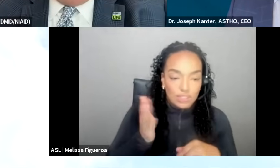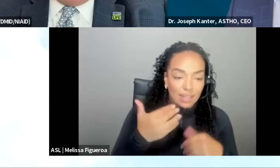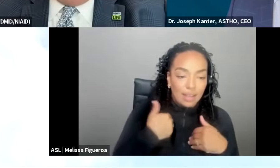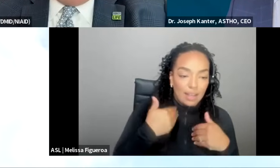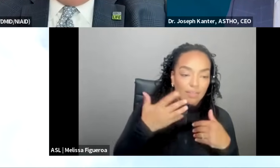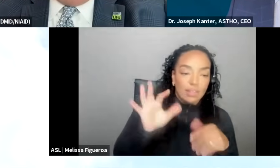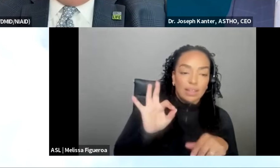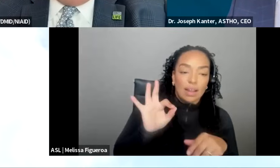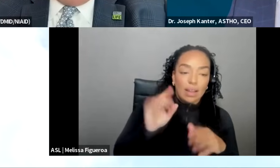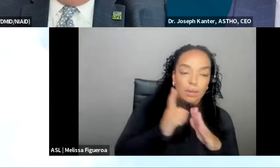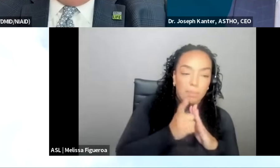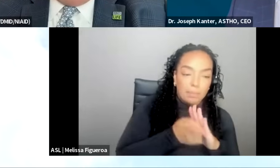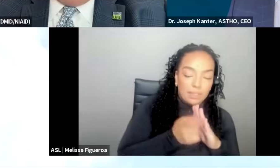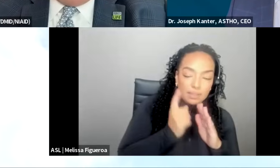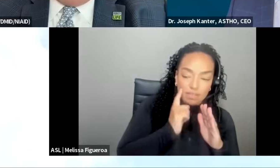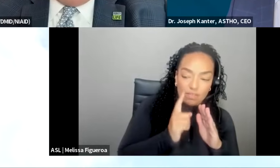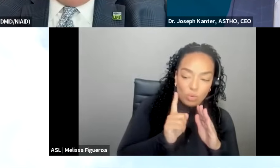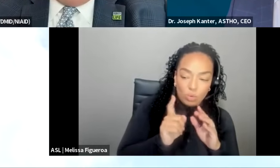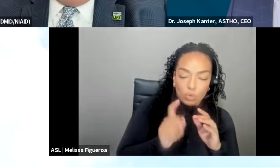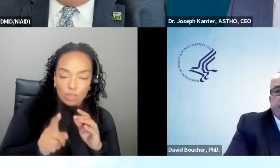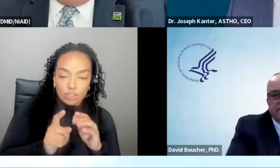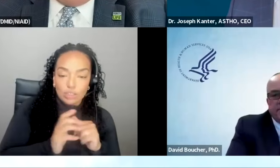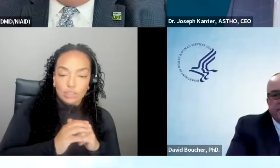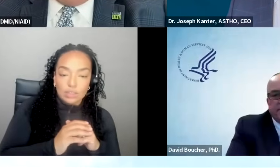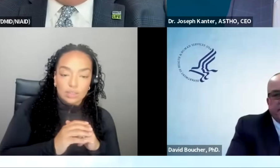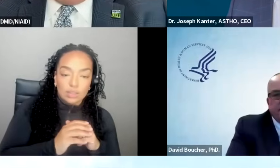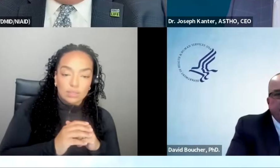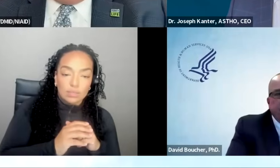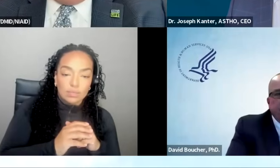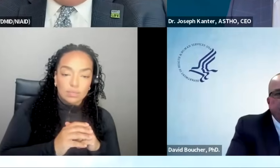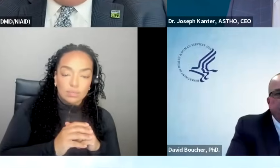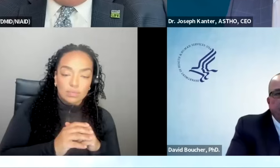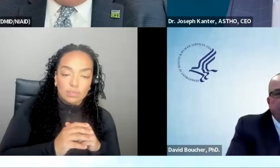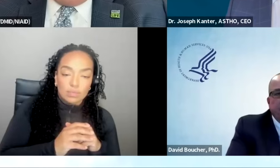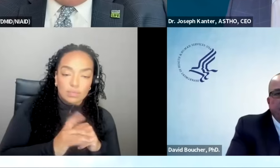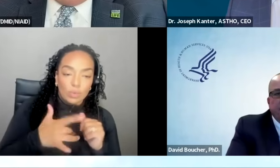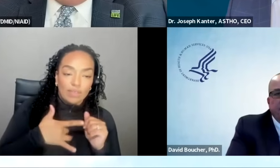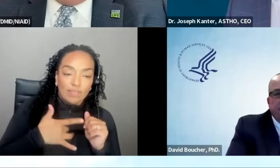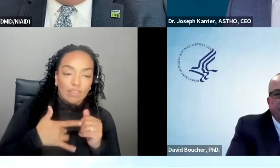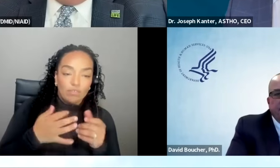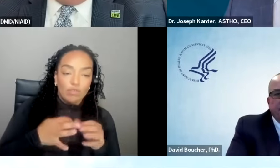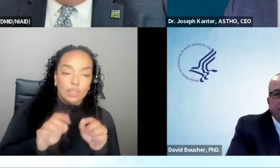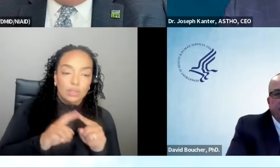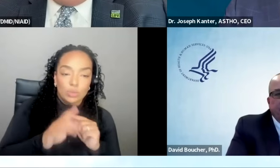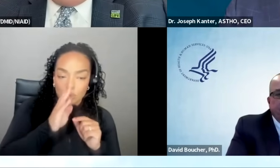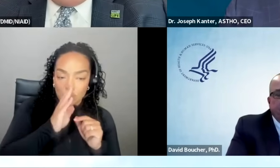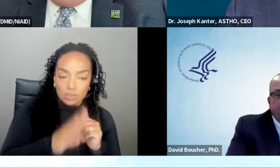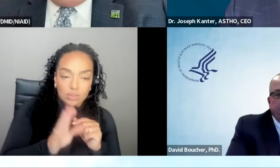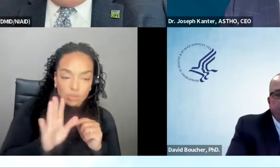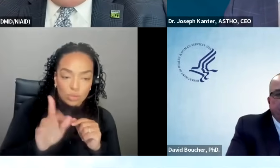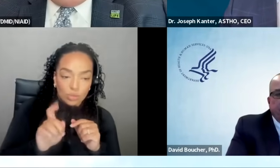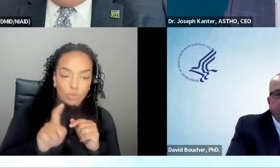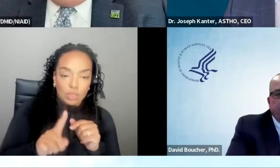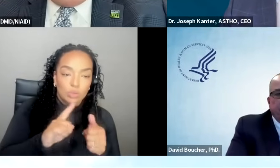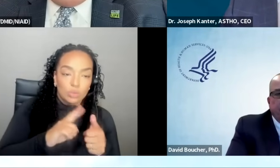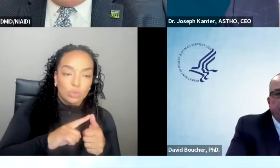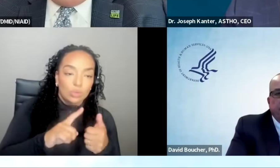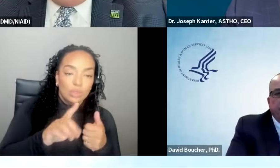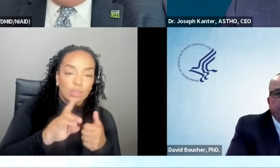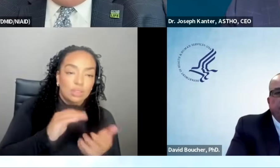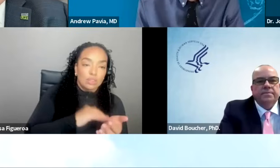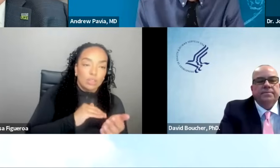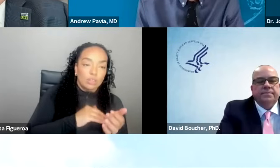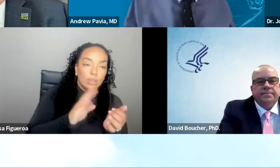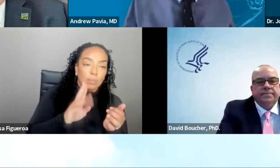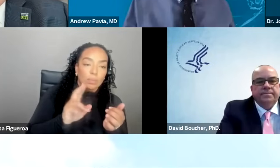for questions. I will ask our questioners, feel free to direct your question to either Dr. Boucher at ASPR or